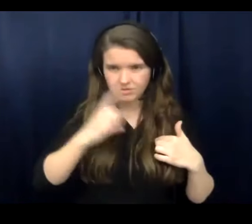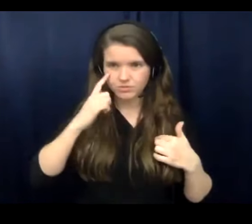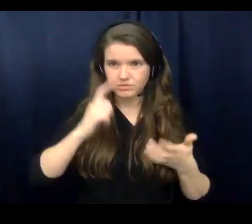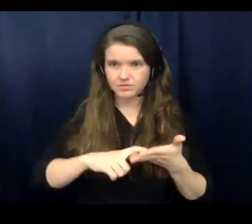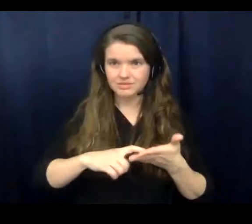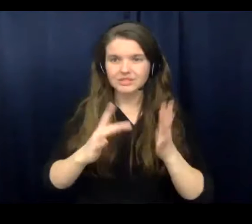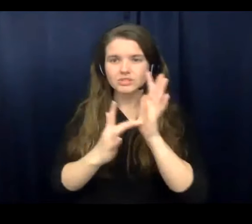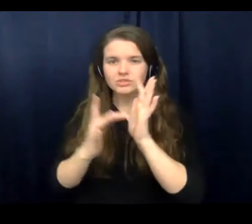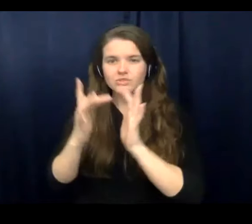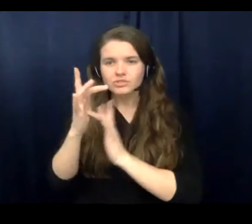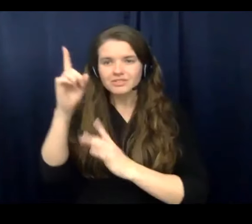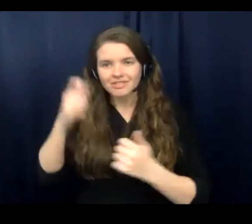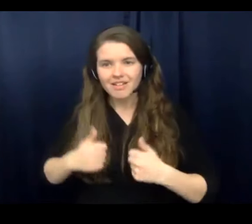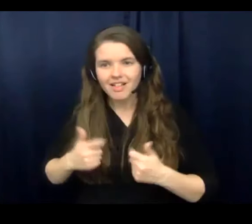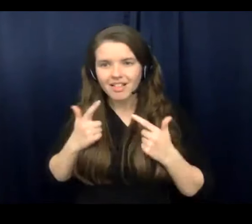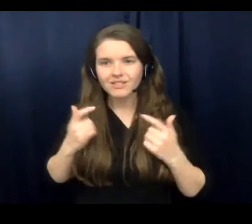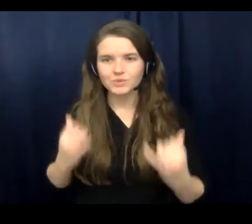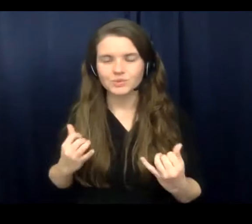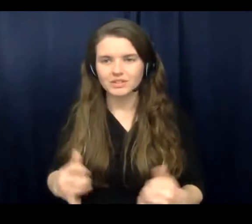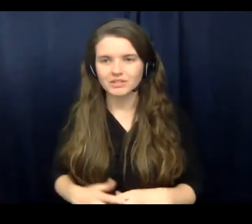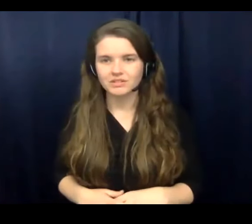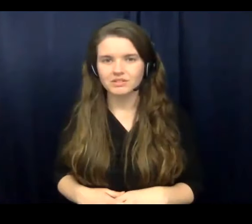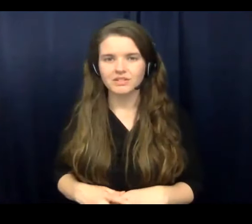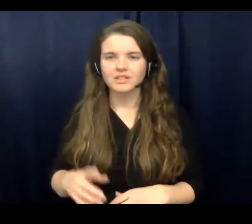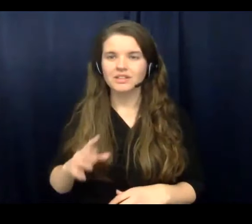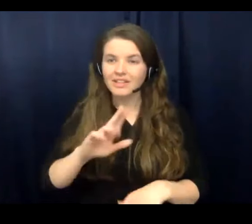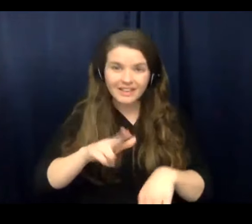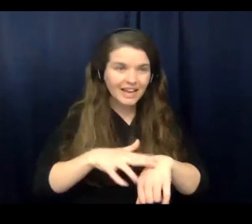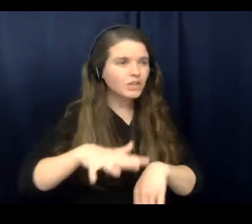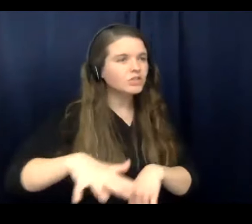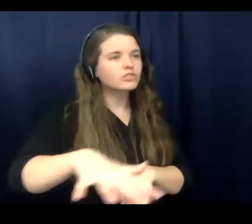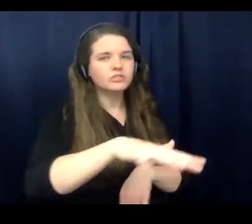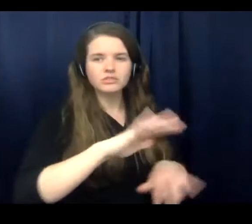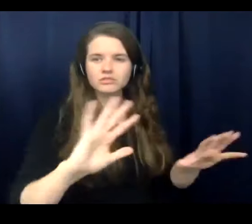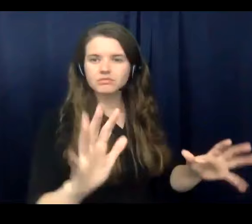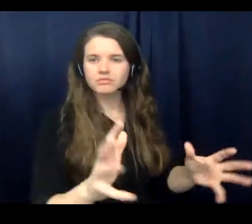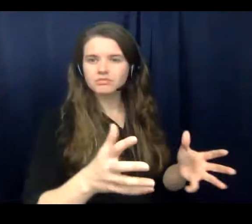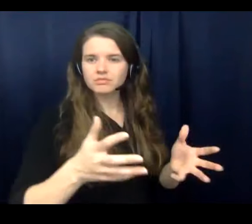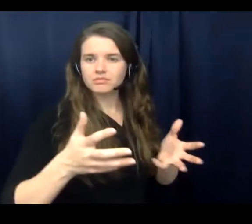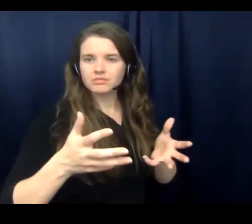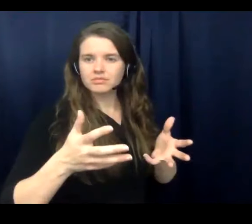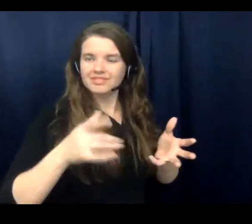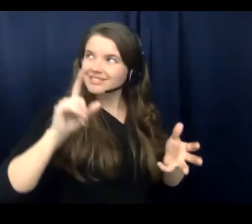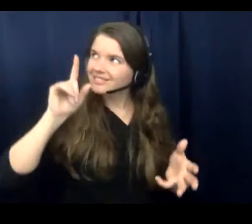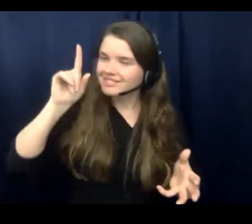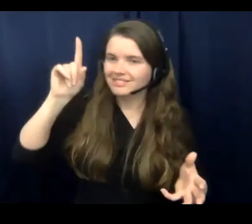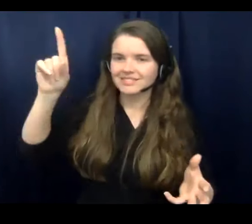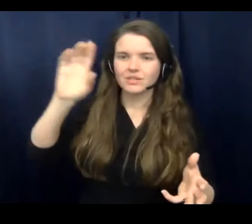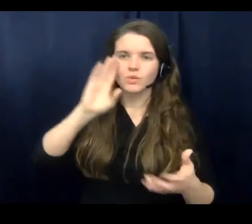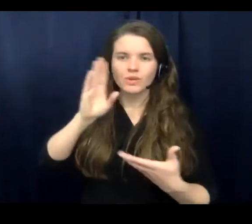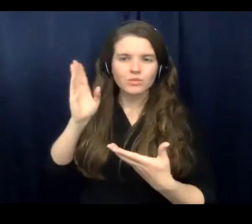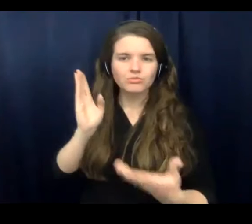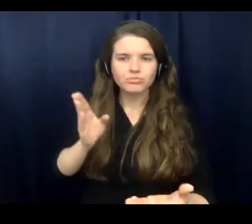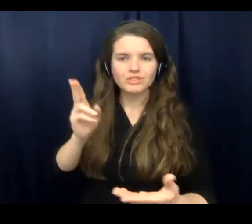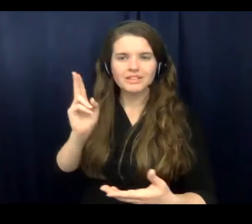is alive today. He holds the nations in the palm of his hand. He is the one that's going to bring history to a